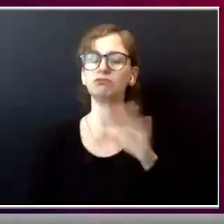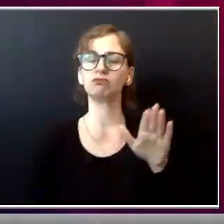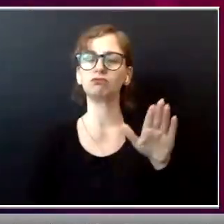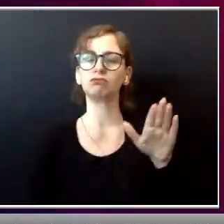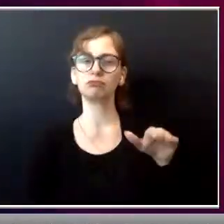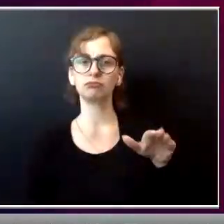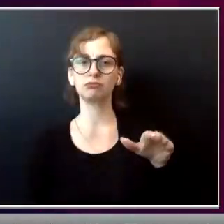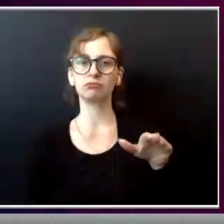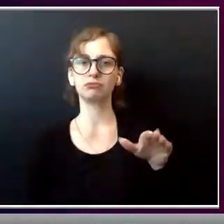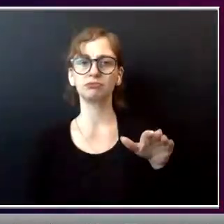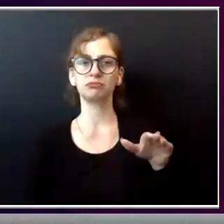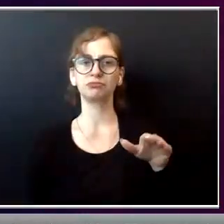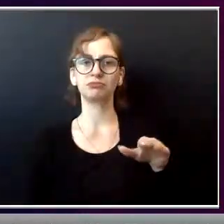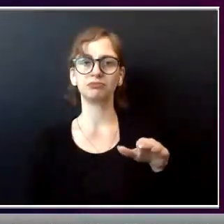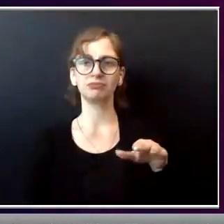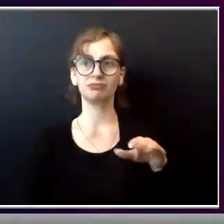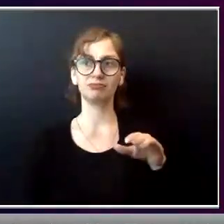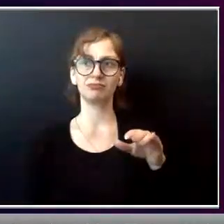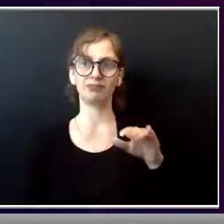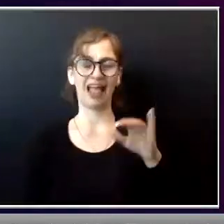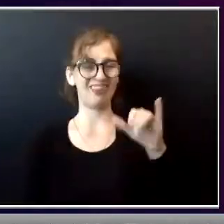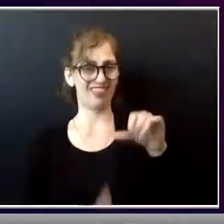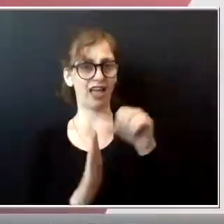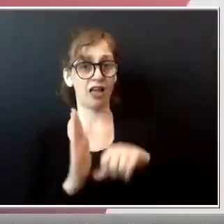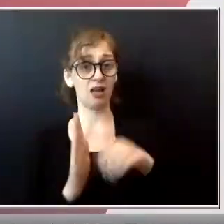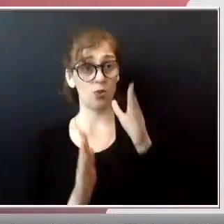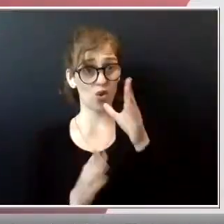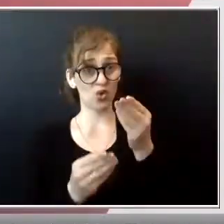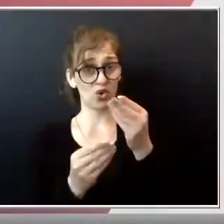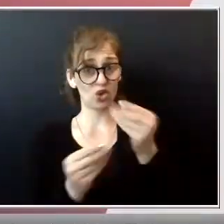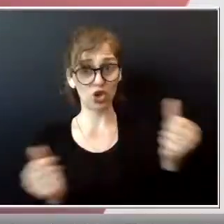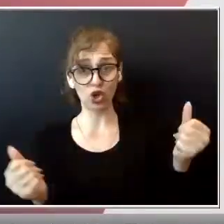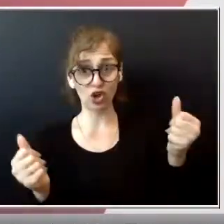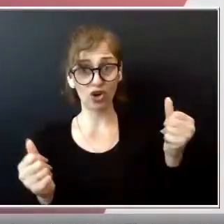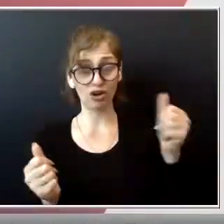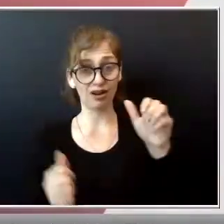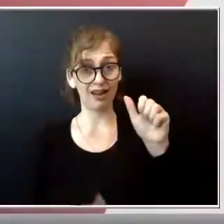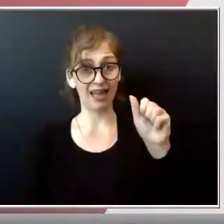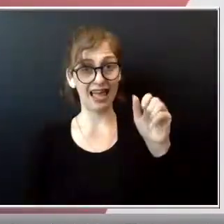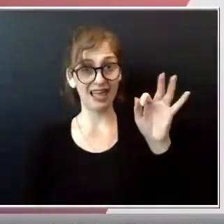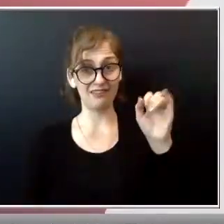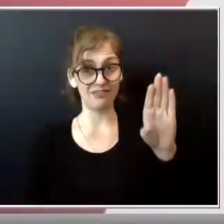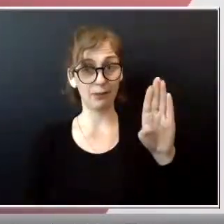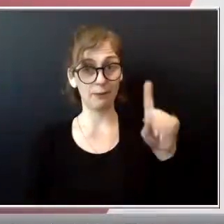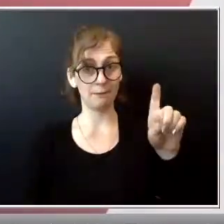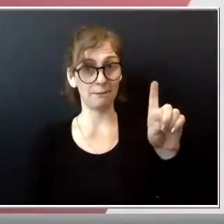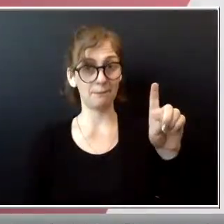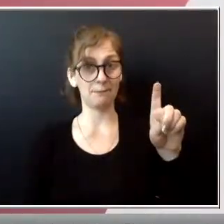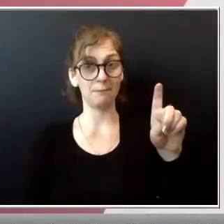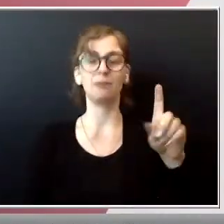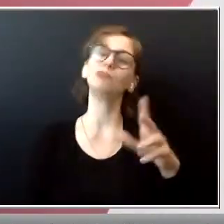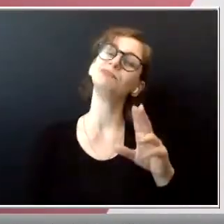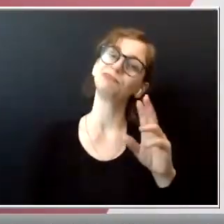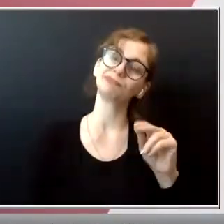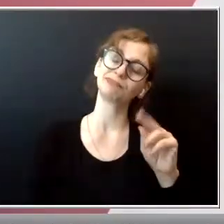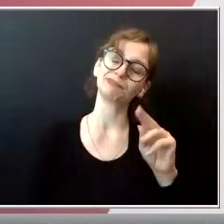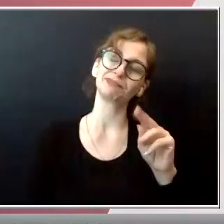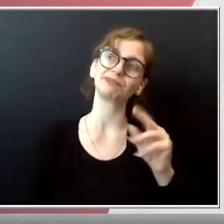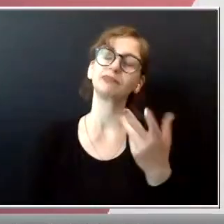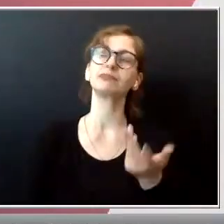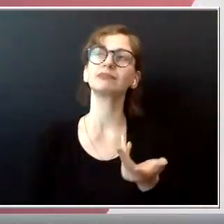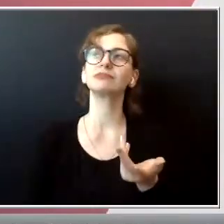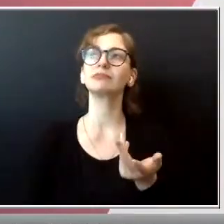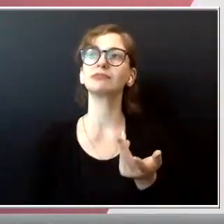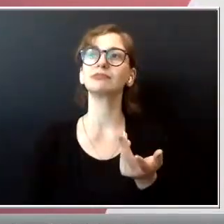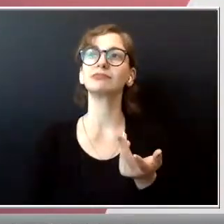this cure AFib? It does not. It just, there are some consequences of AFib. The biggest consequence of